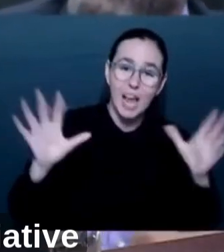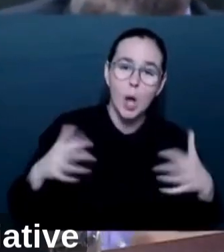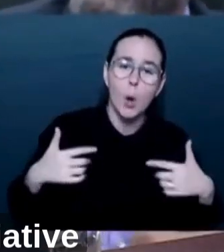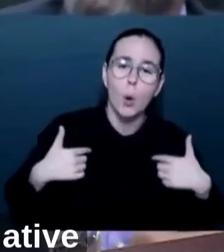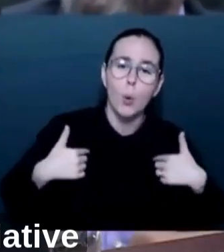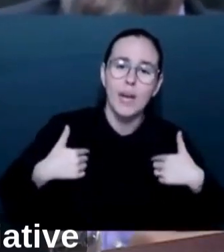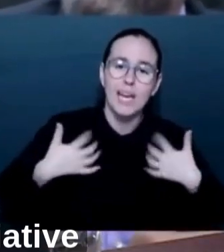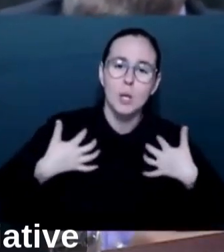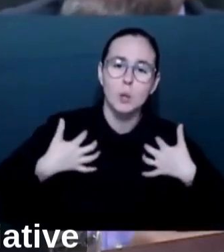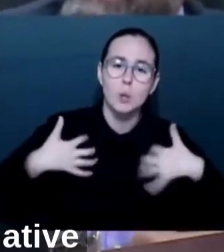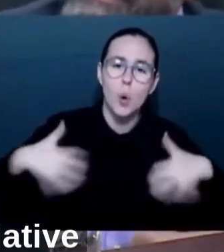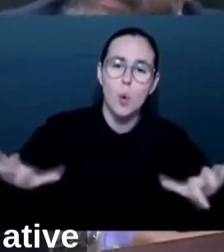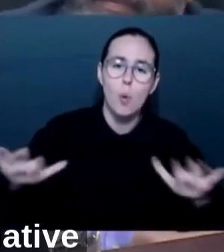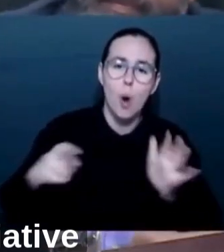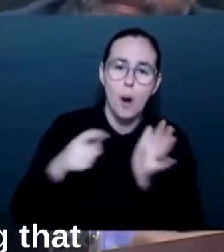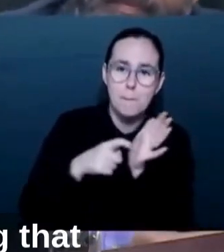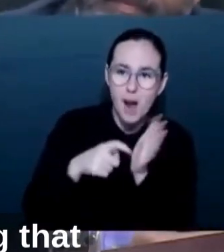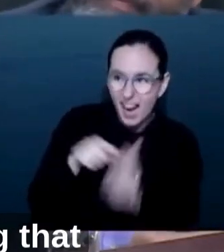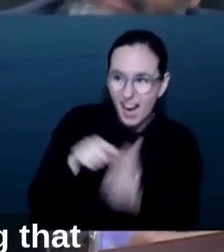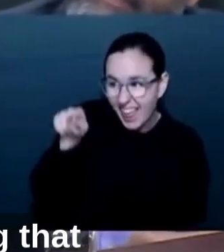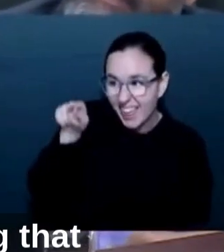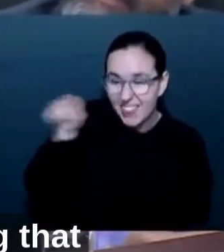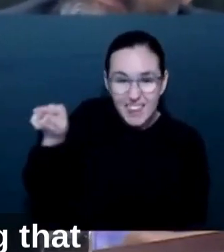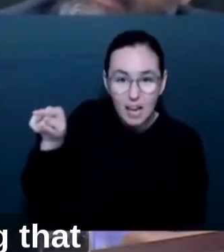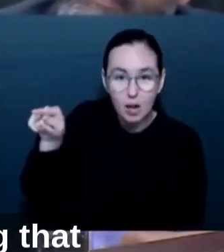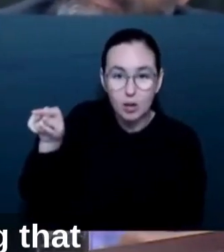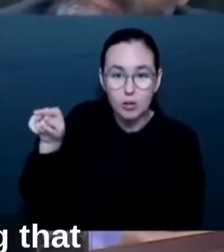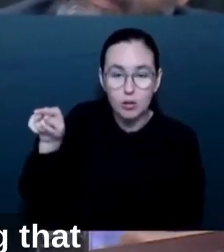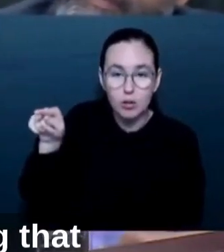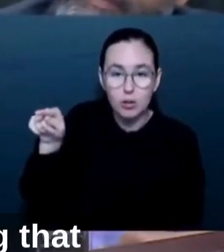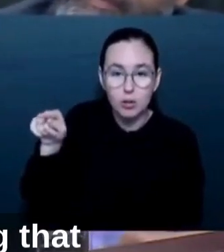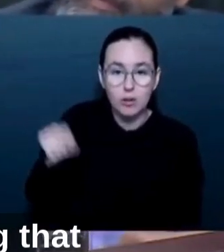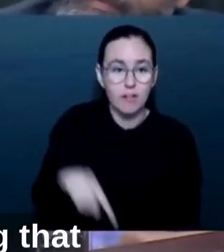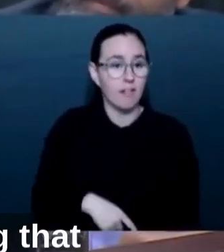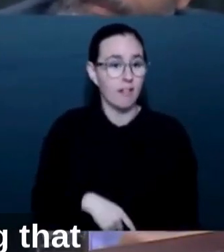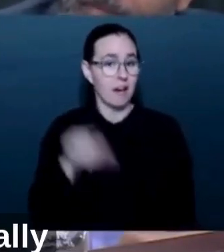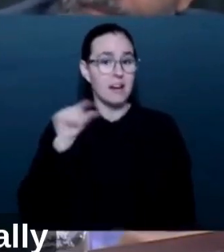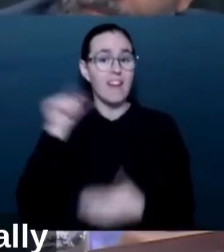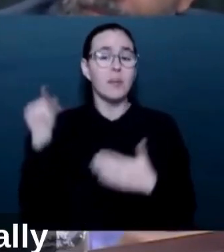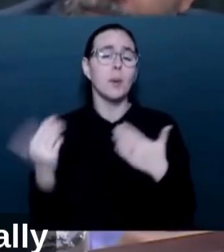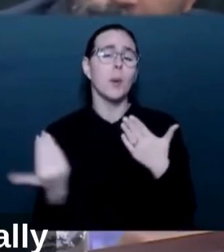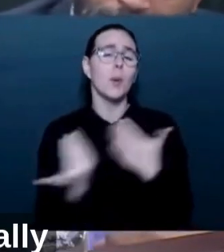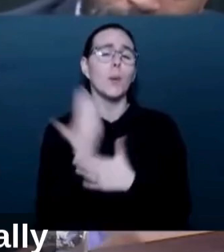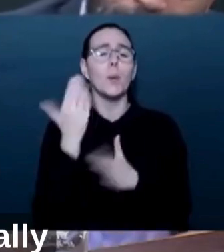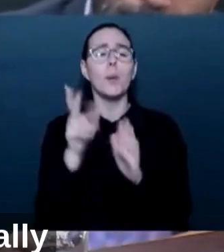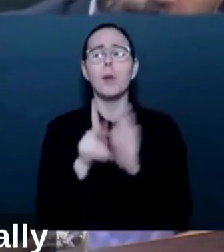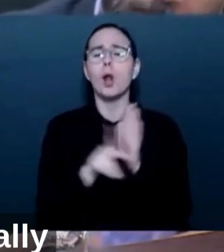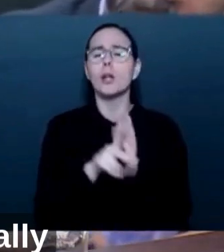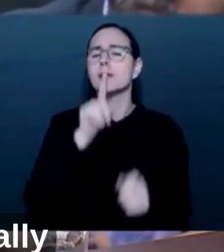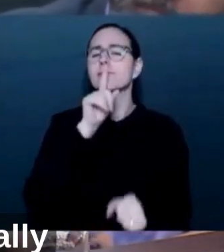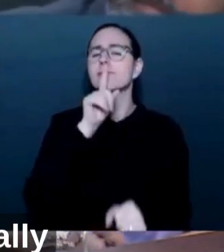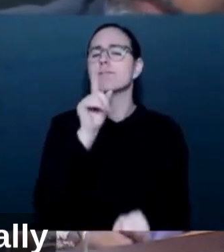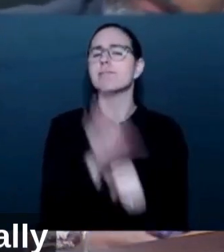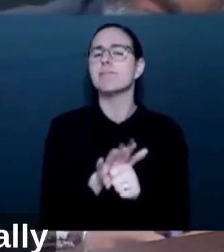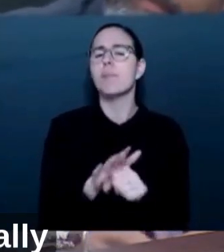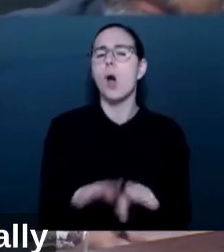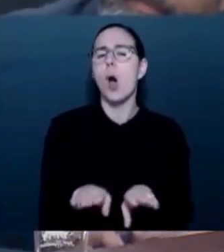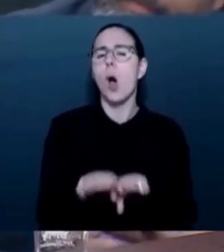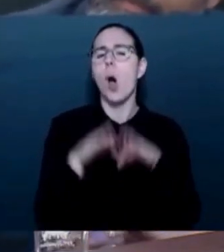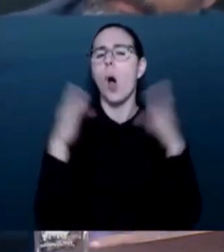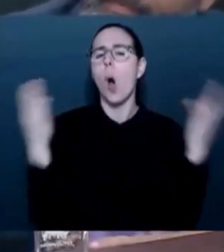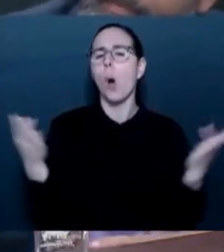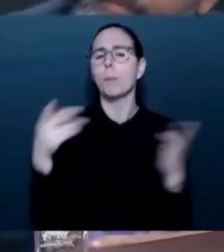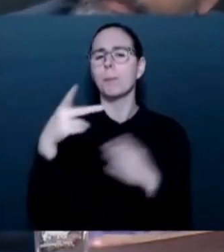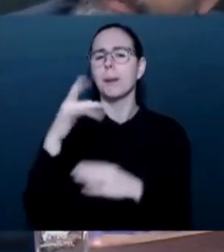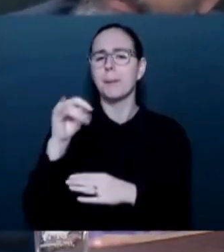The government's new coal modernization initiative promises a ban on open pit mining, something that isn't even possible. Montem Resources